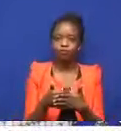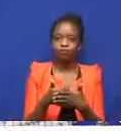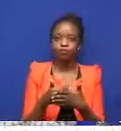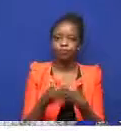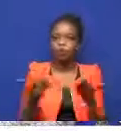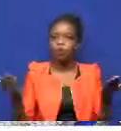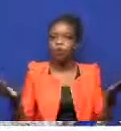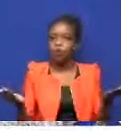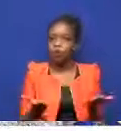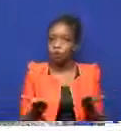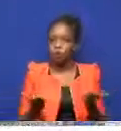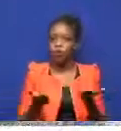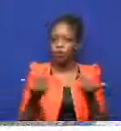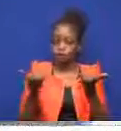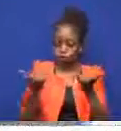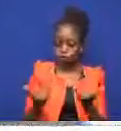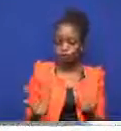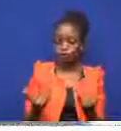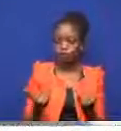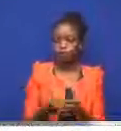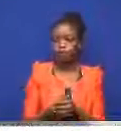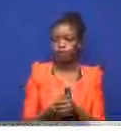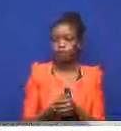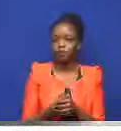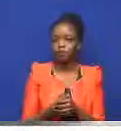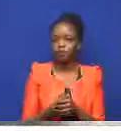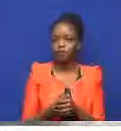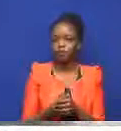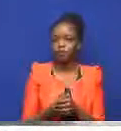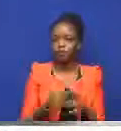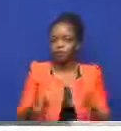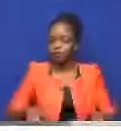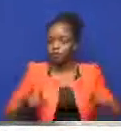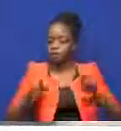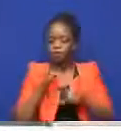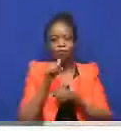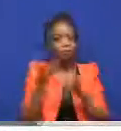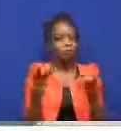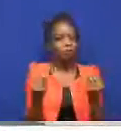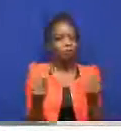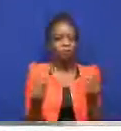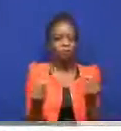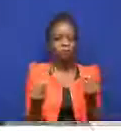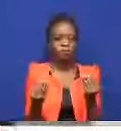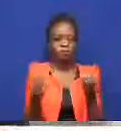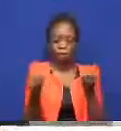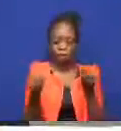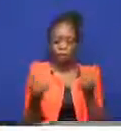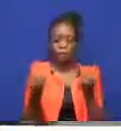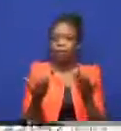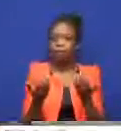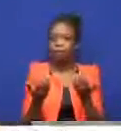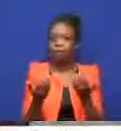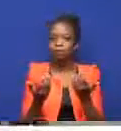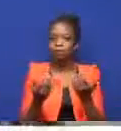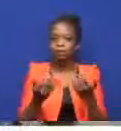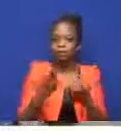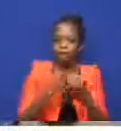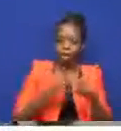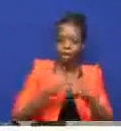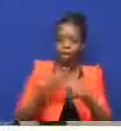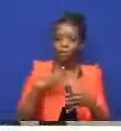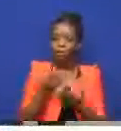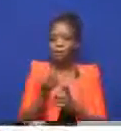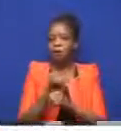where she is today. According to them, the journey has not been easy, with many discouraging their efforts